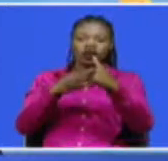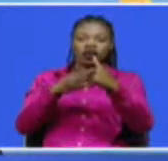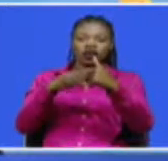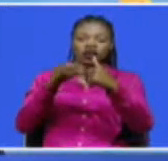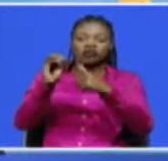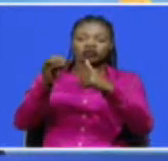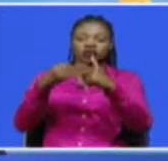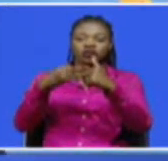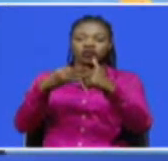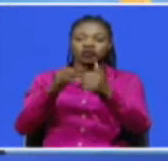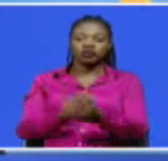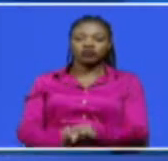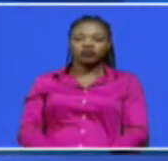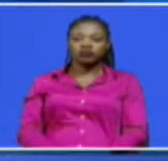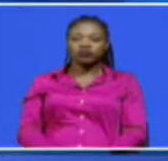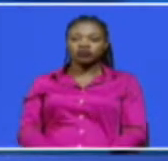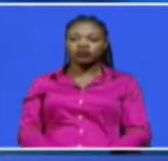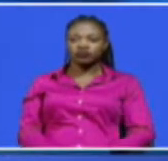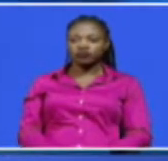108.